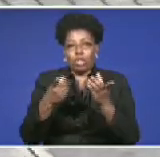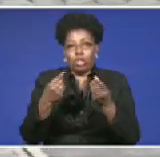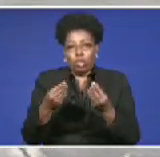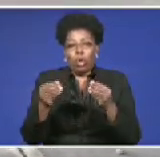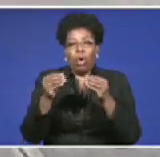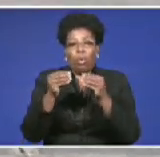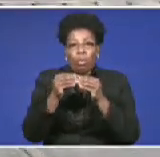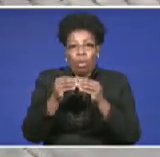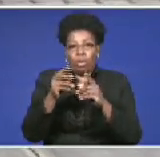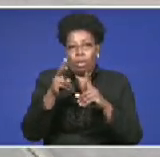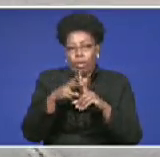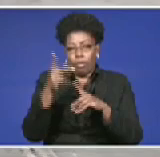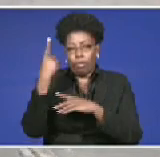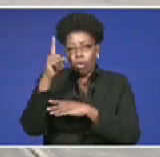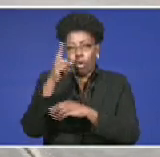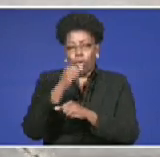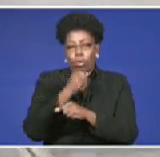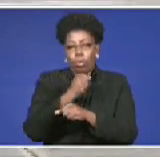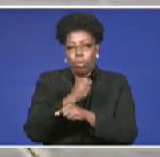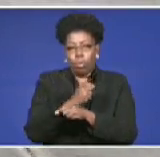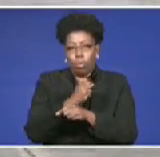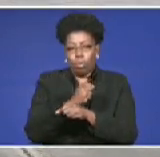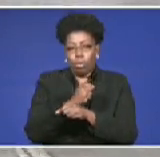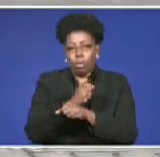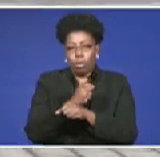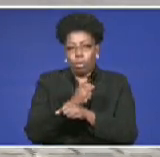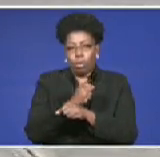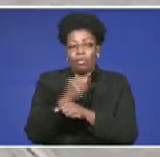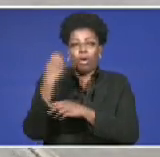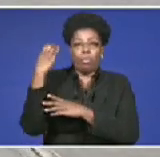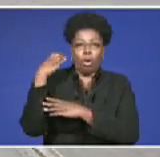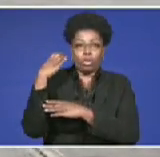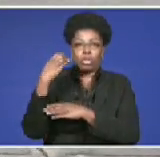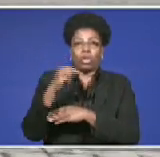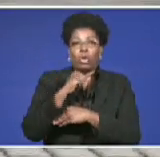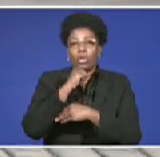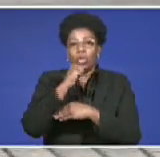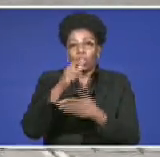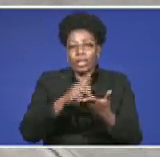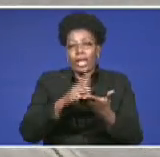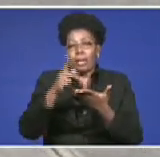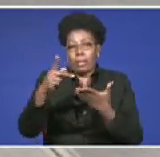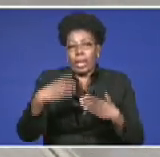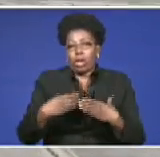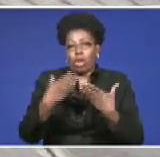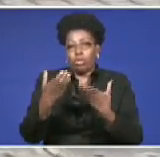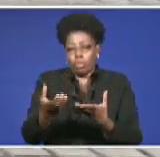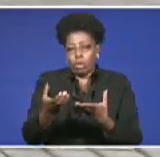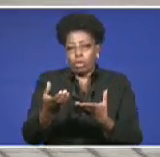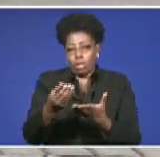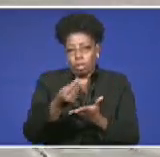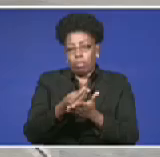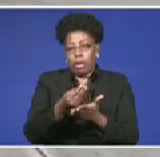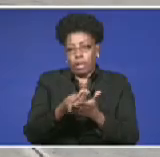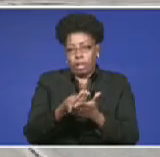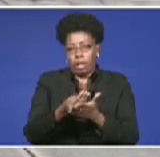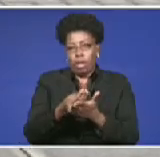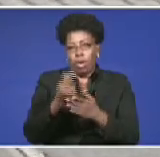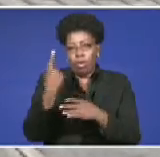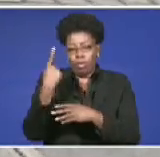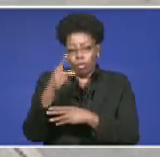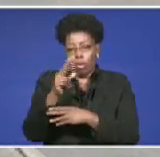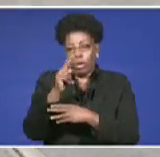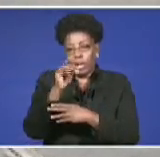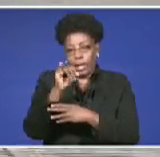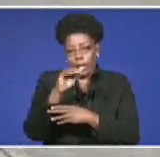promote compliance from employers who fail to pay national insurance contributions for their employees. Minister Roll says a